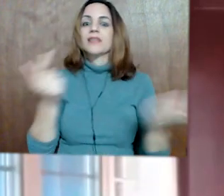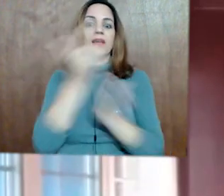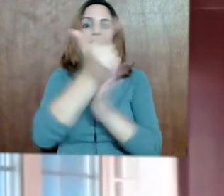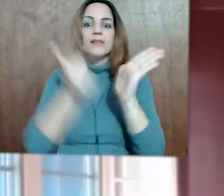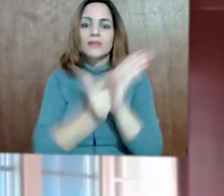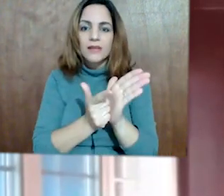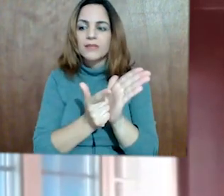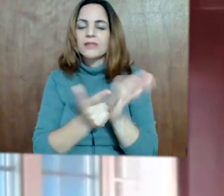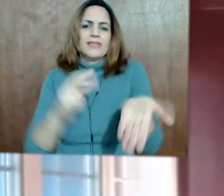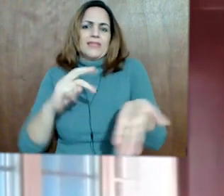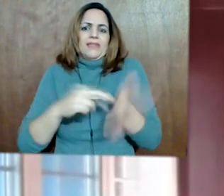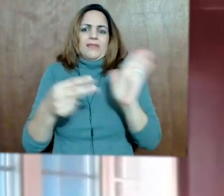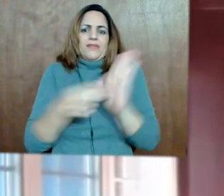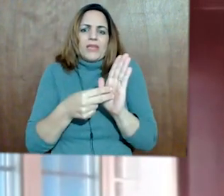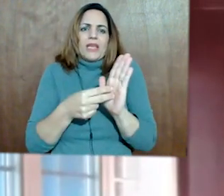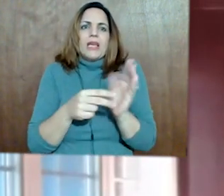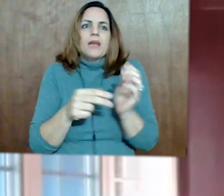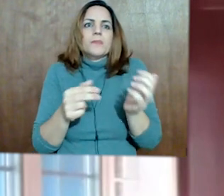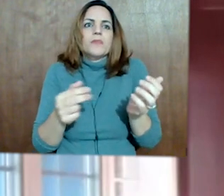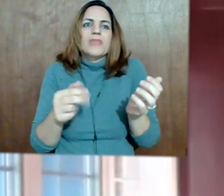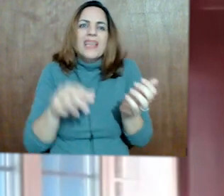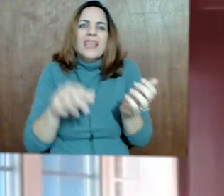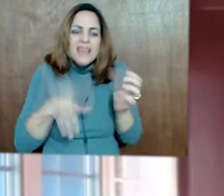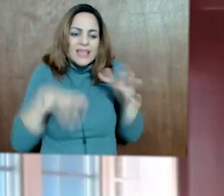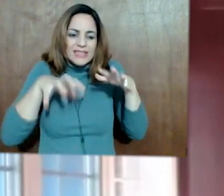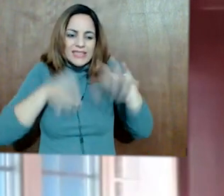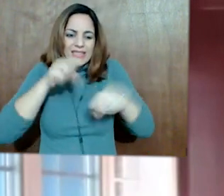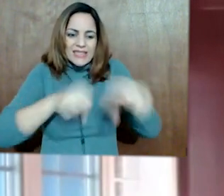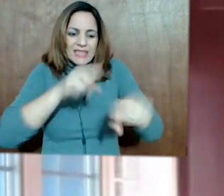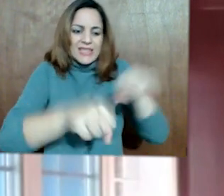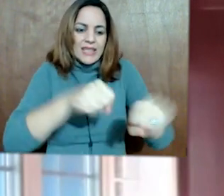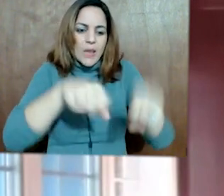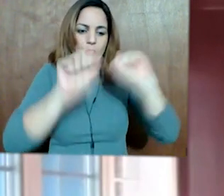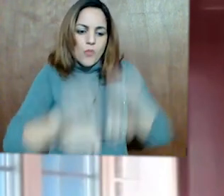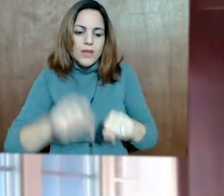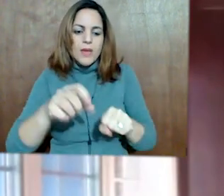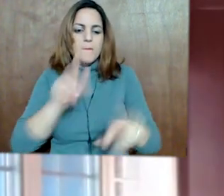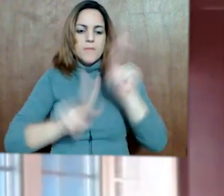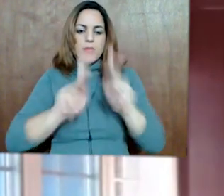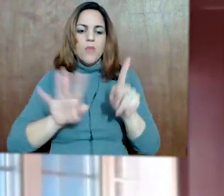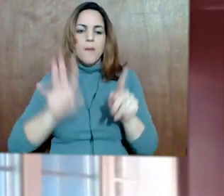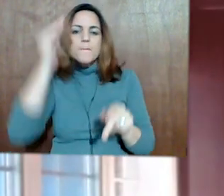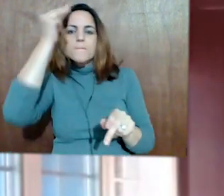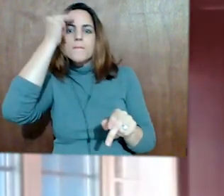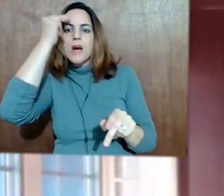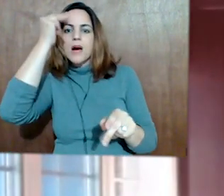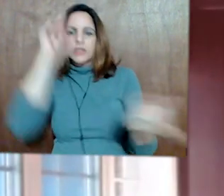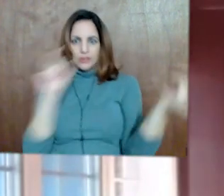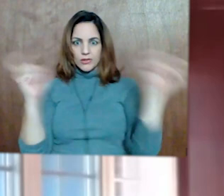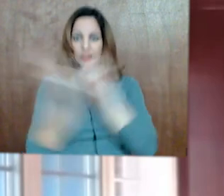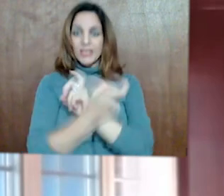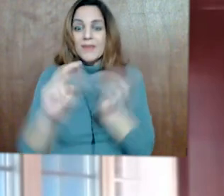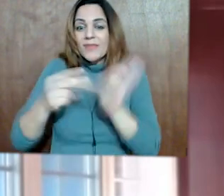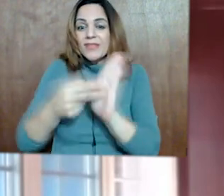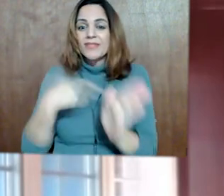imperialism affects the mindset of people, that we have to not only fight the system, we have to fight the